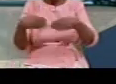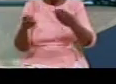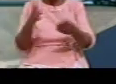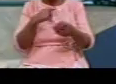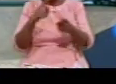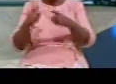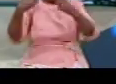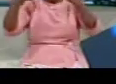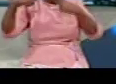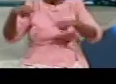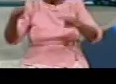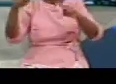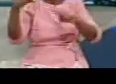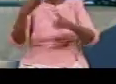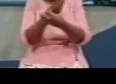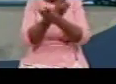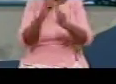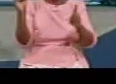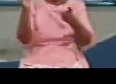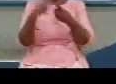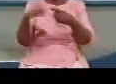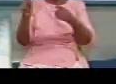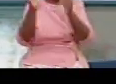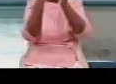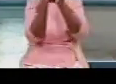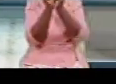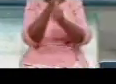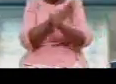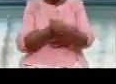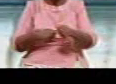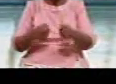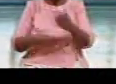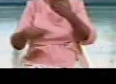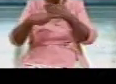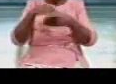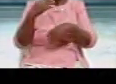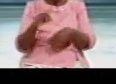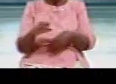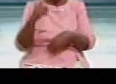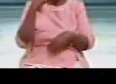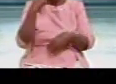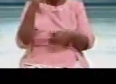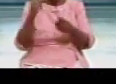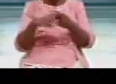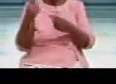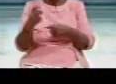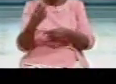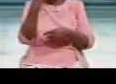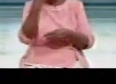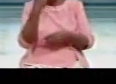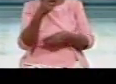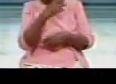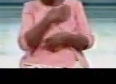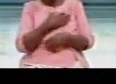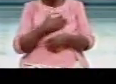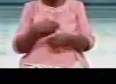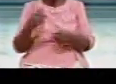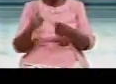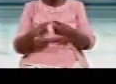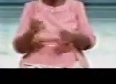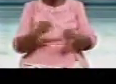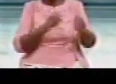proclaim deliverance to the captives and the recovering of sight to the blind, and to set at